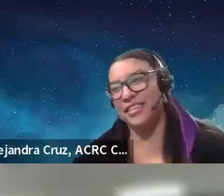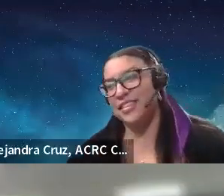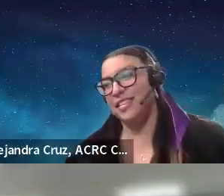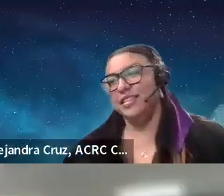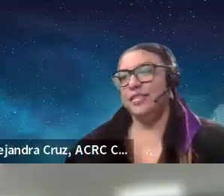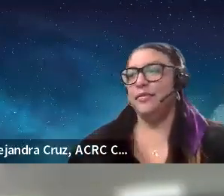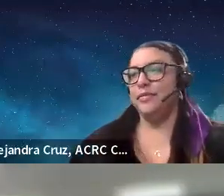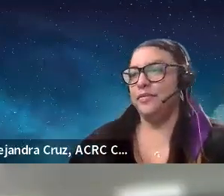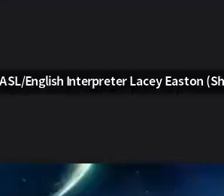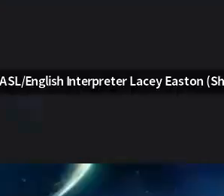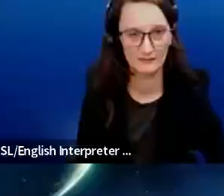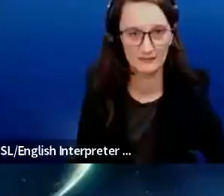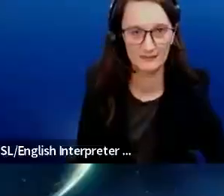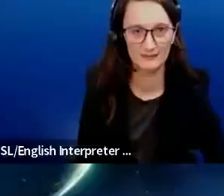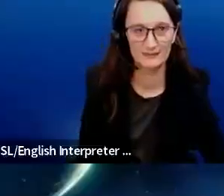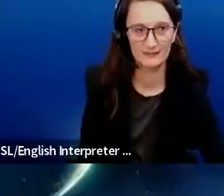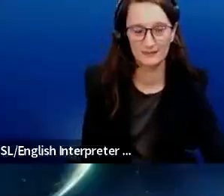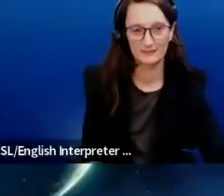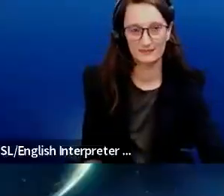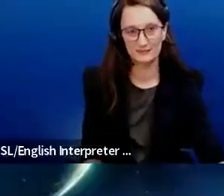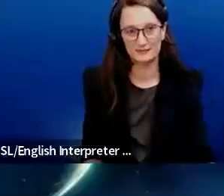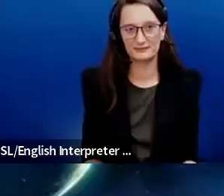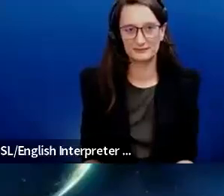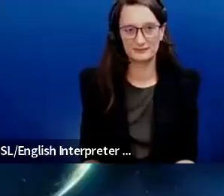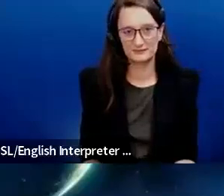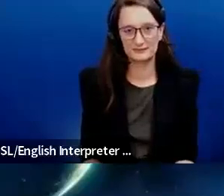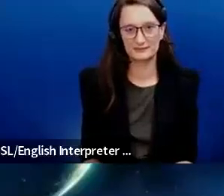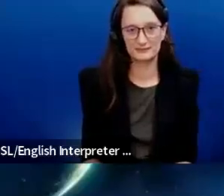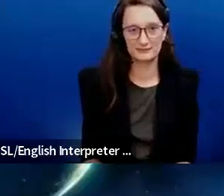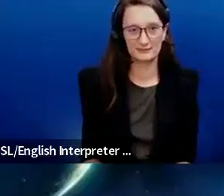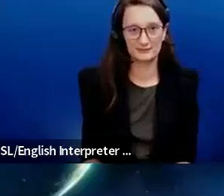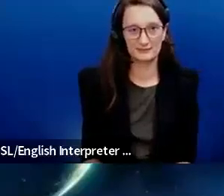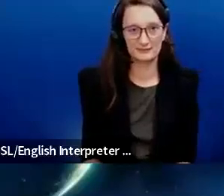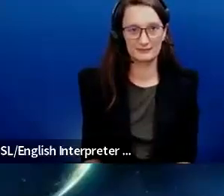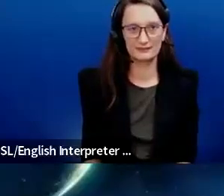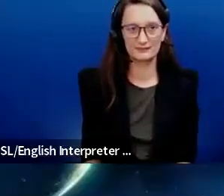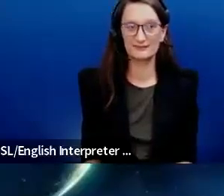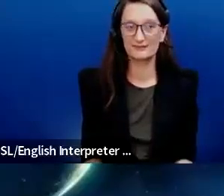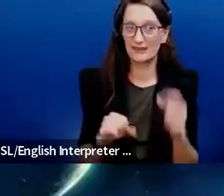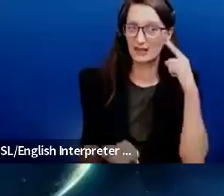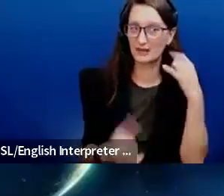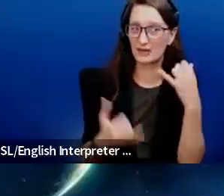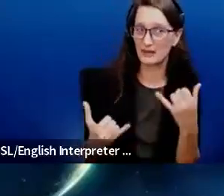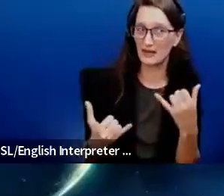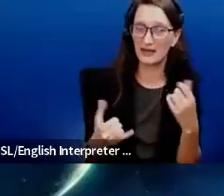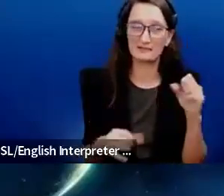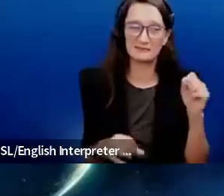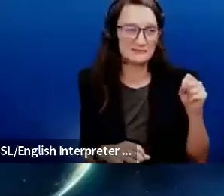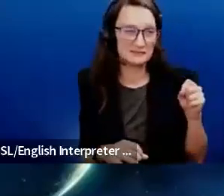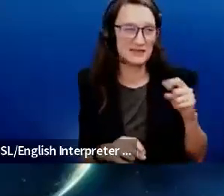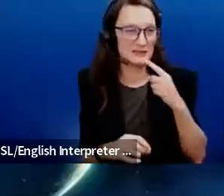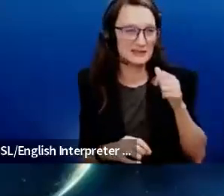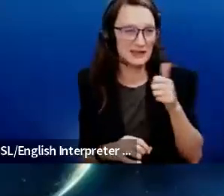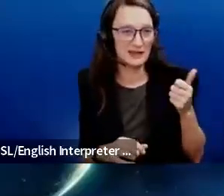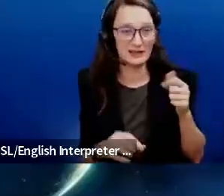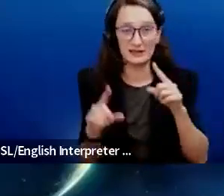I appreciate that. Yeah, I don't. Can you hear me now? Yeah, say something else.